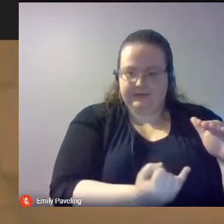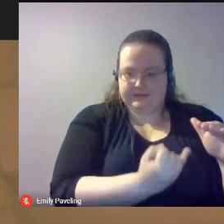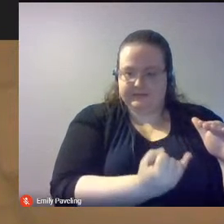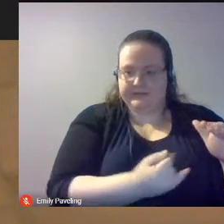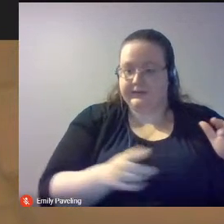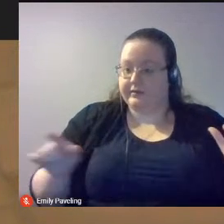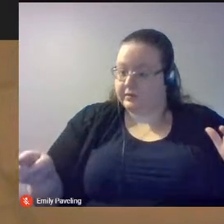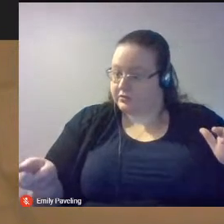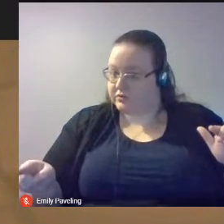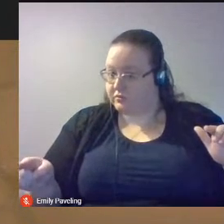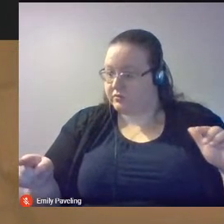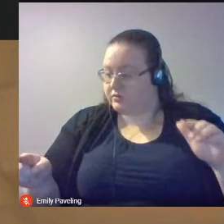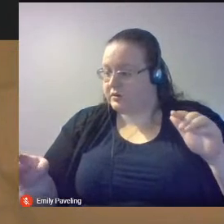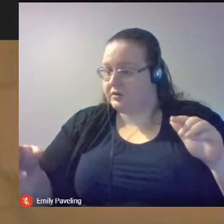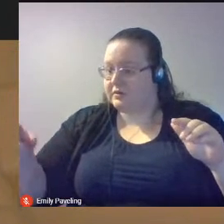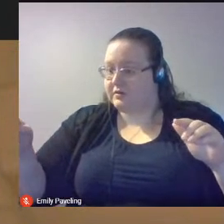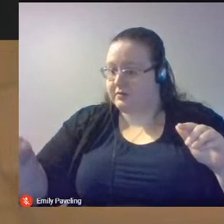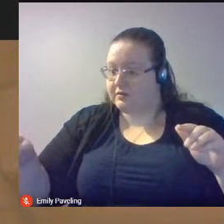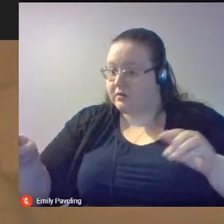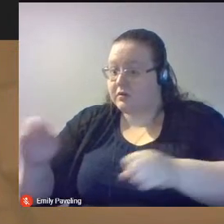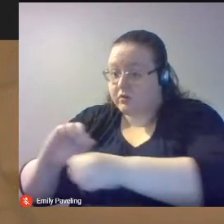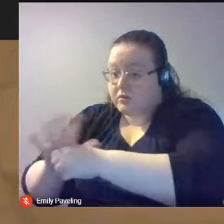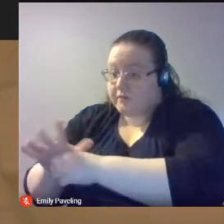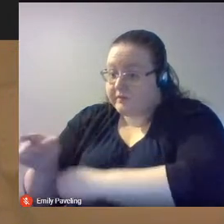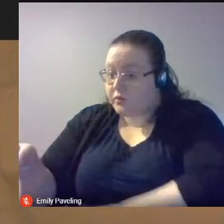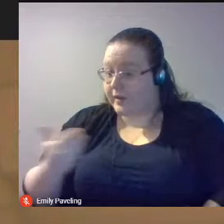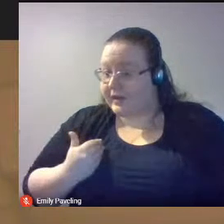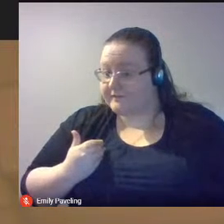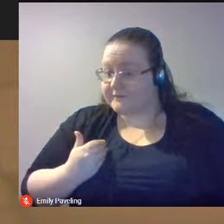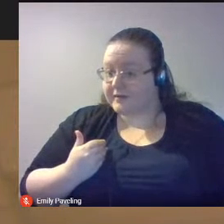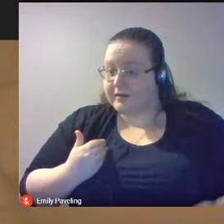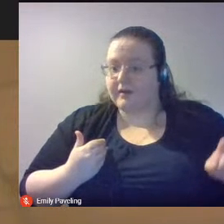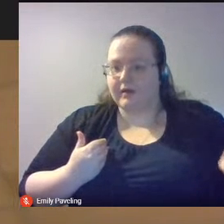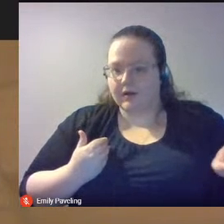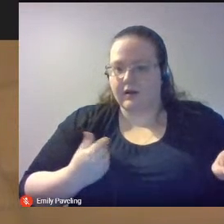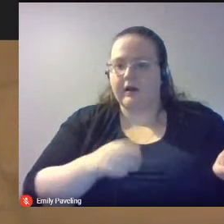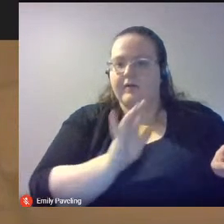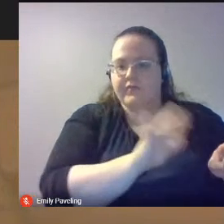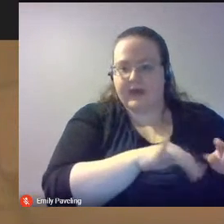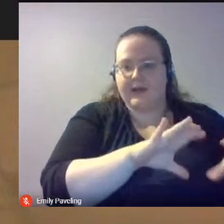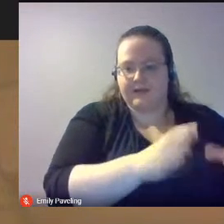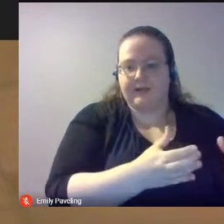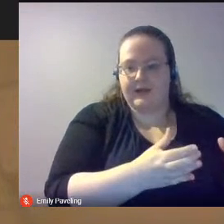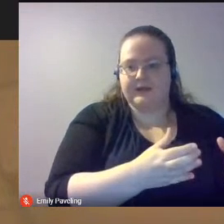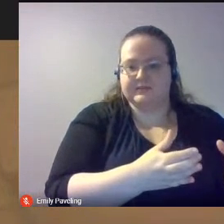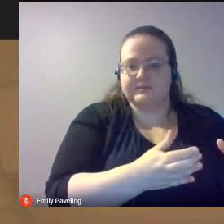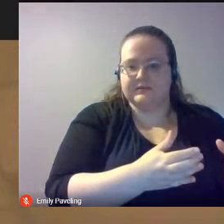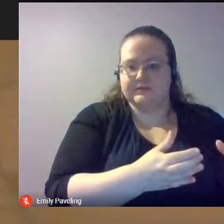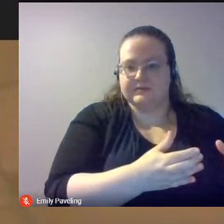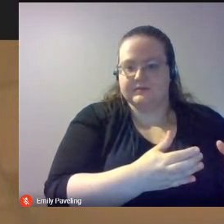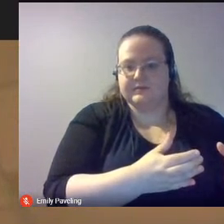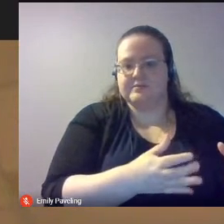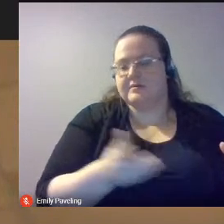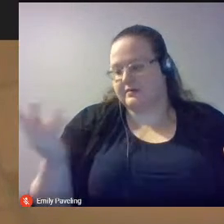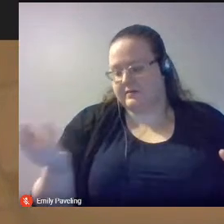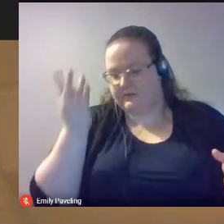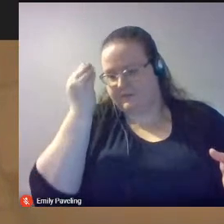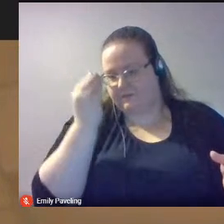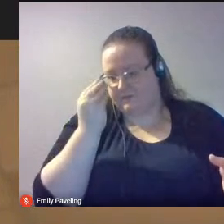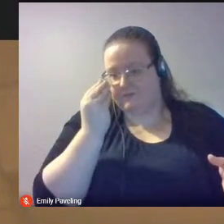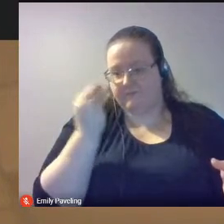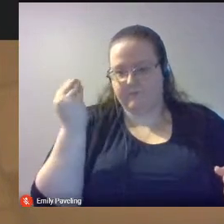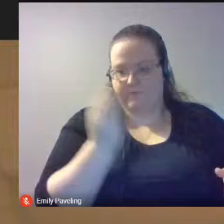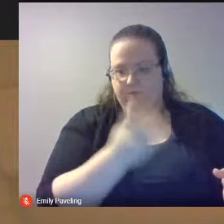result. If an individual tests positive for COVID-19, public health will notify the individual and the school